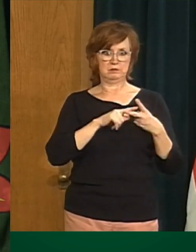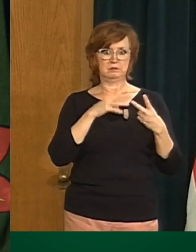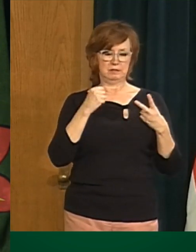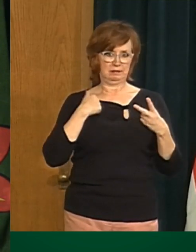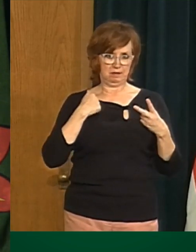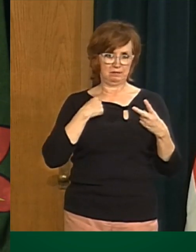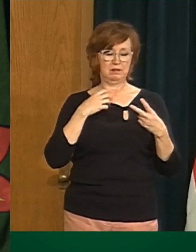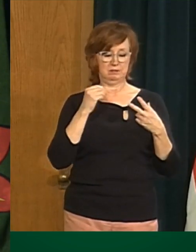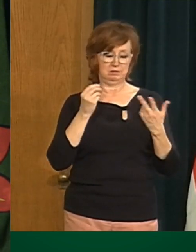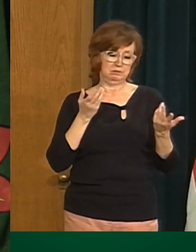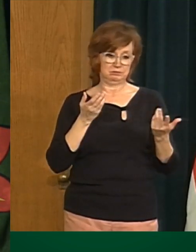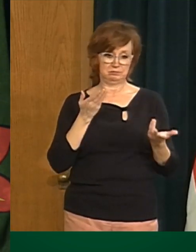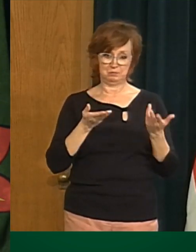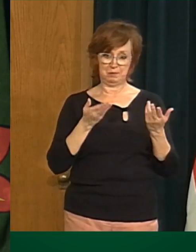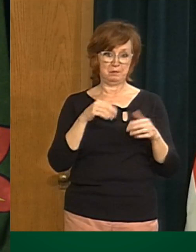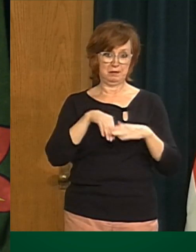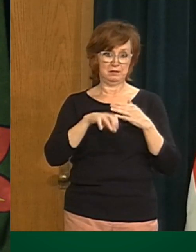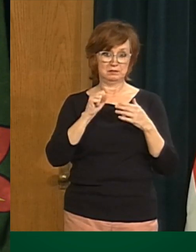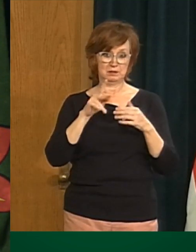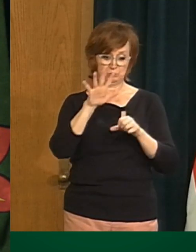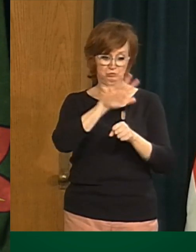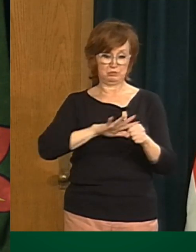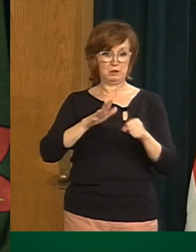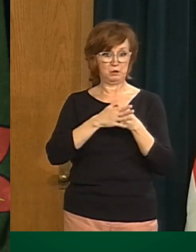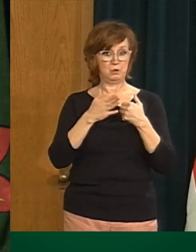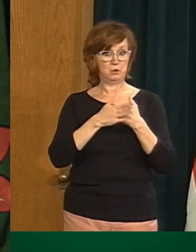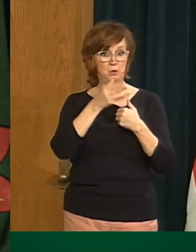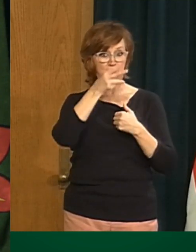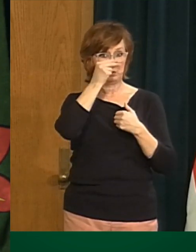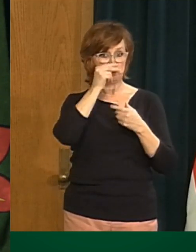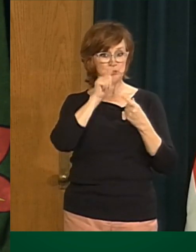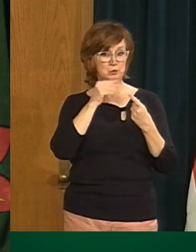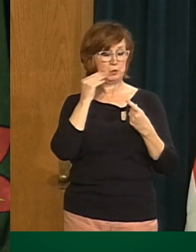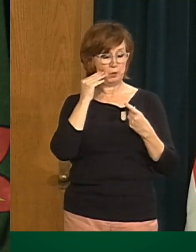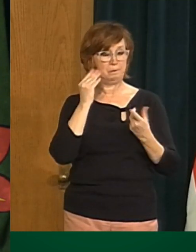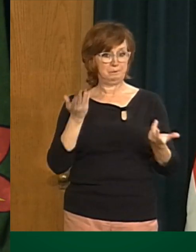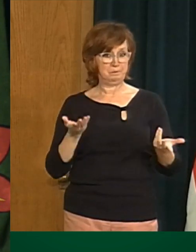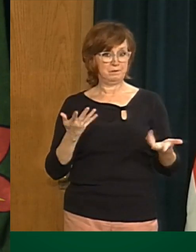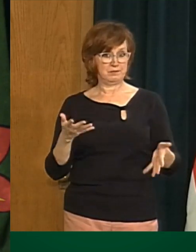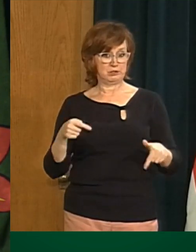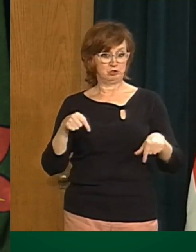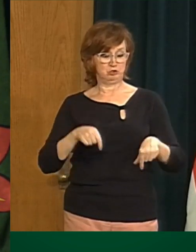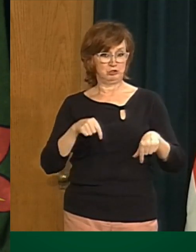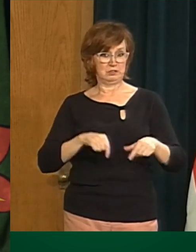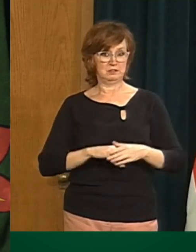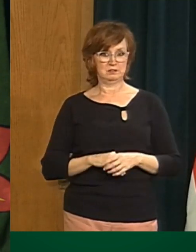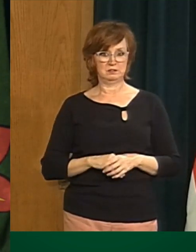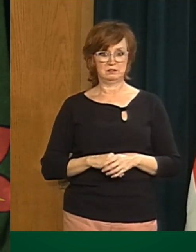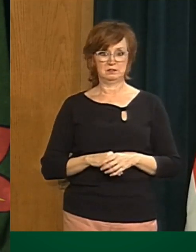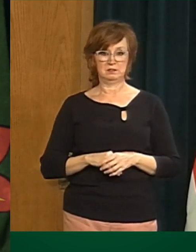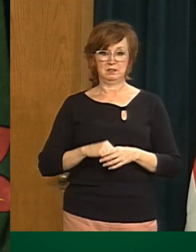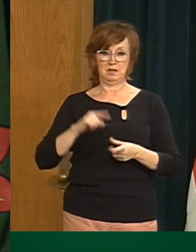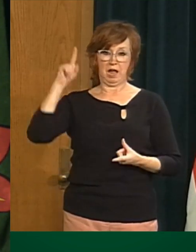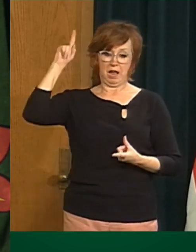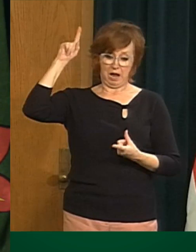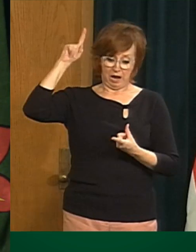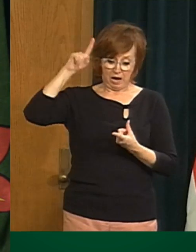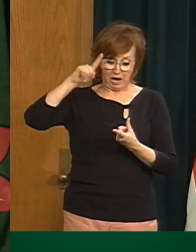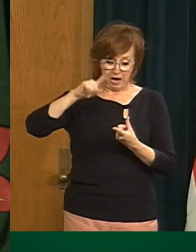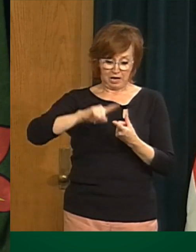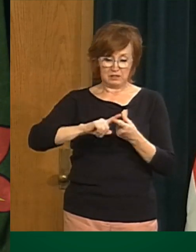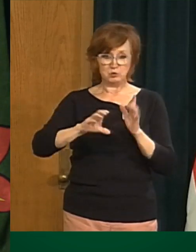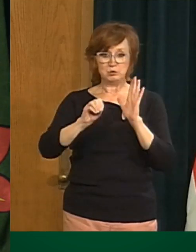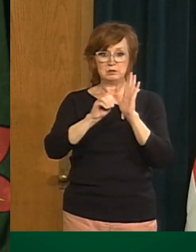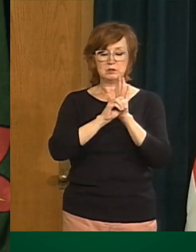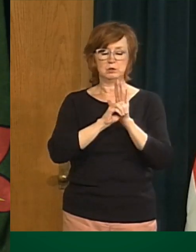also in our community here in Saskatchewan. So eradication is not possible and is not